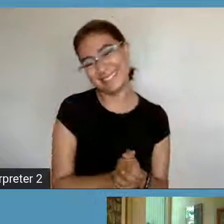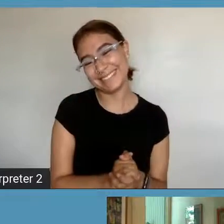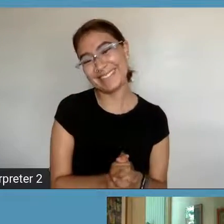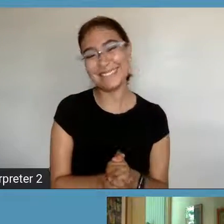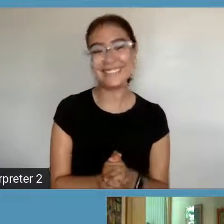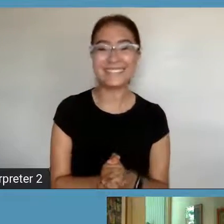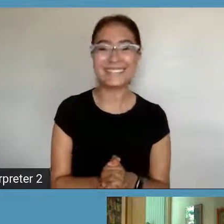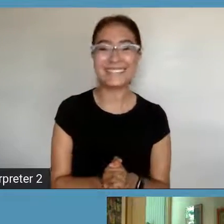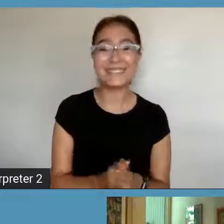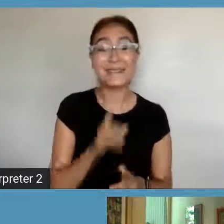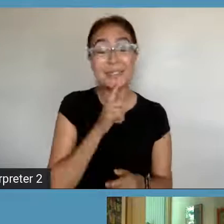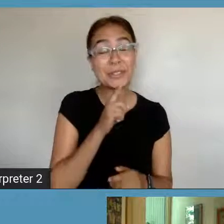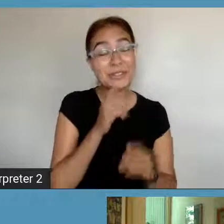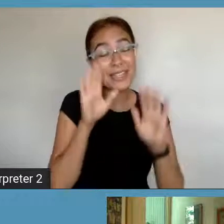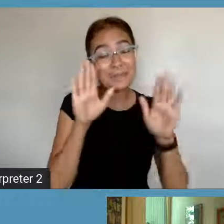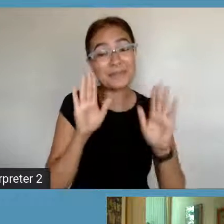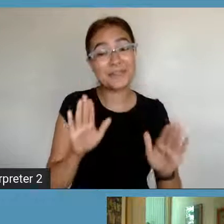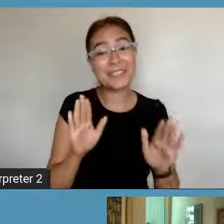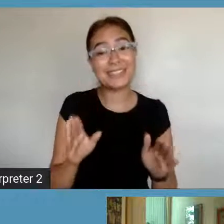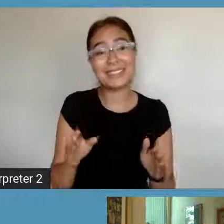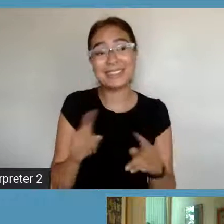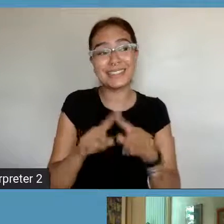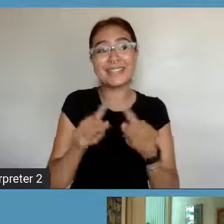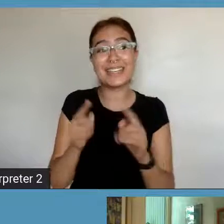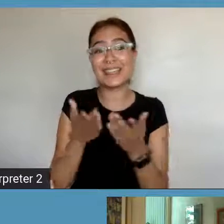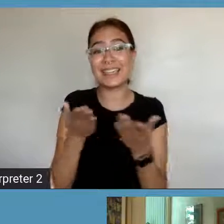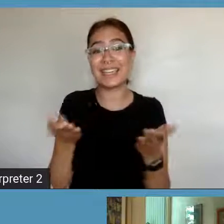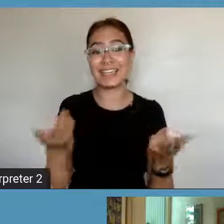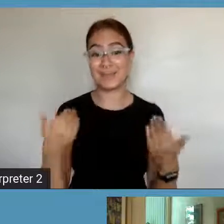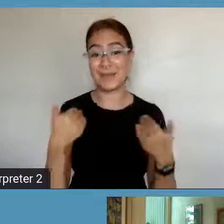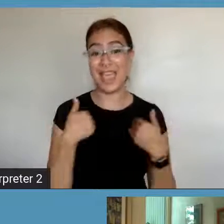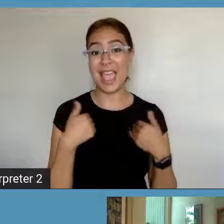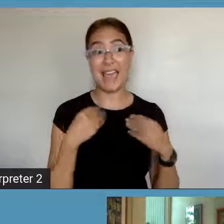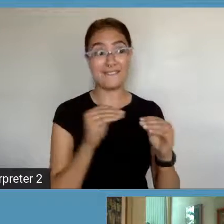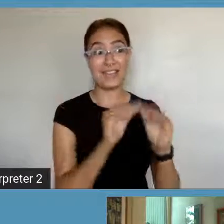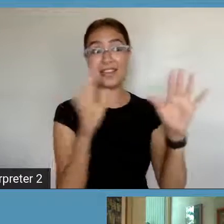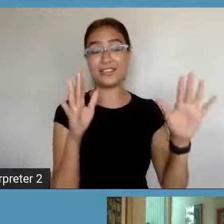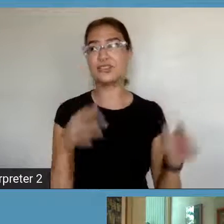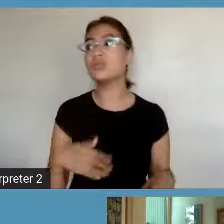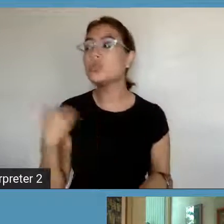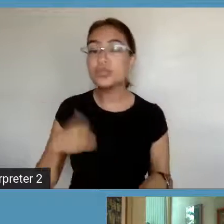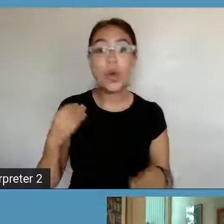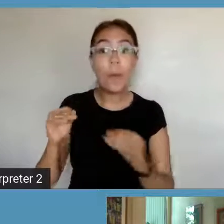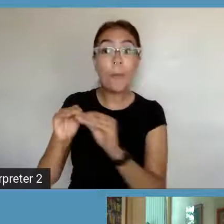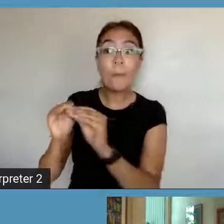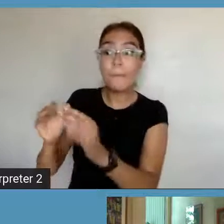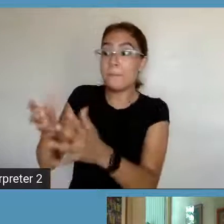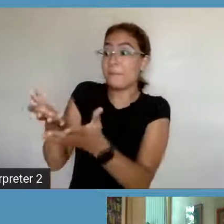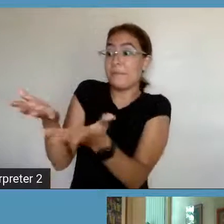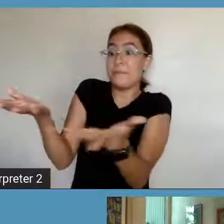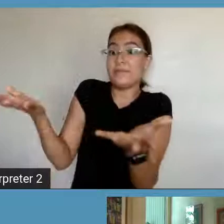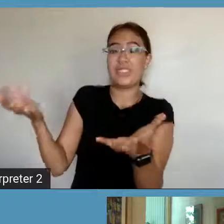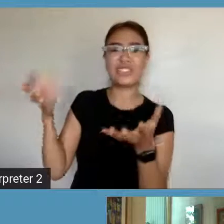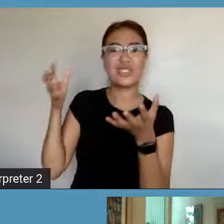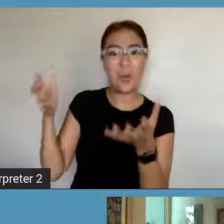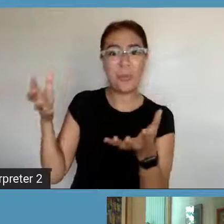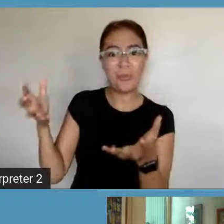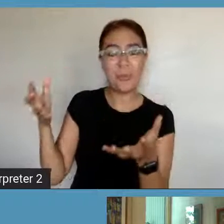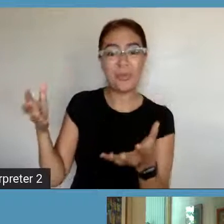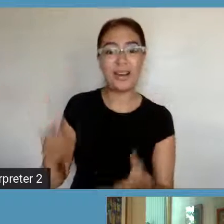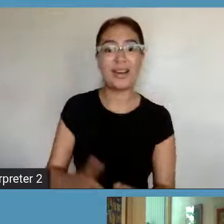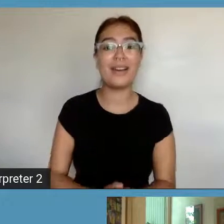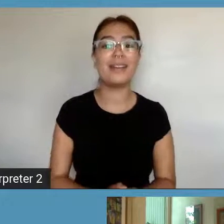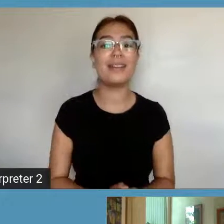It is truly amazing what kind of content is out there and how much There's of it is so out there. Much. There's so much. Any